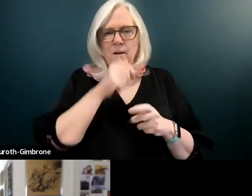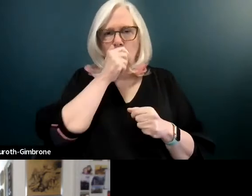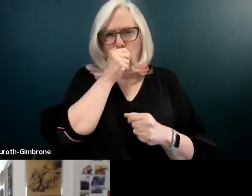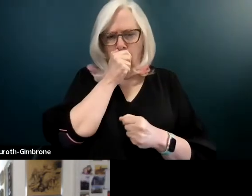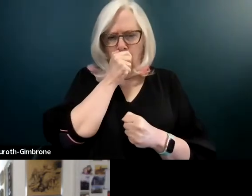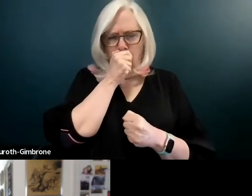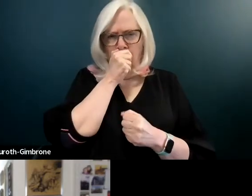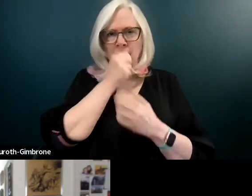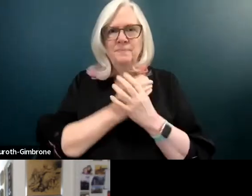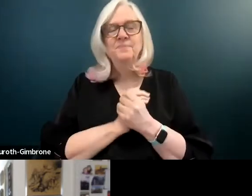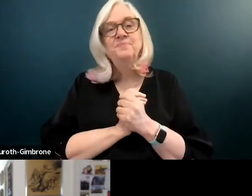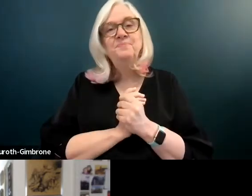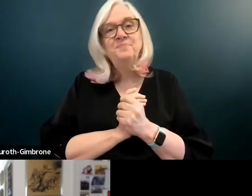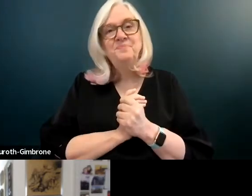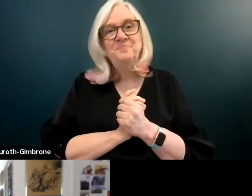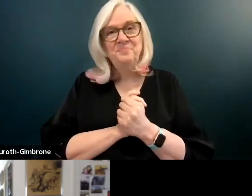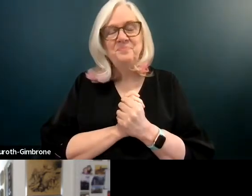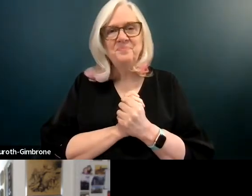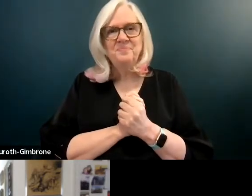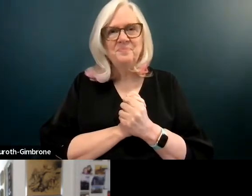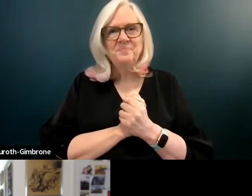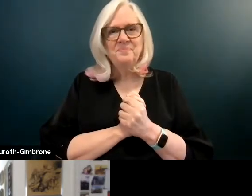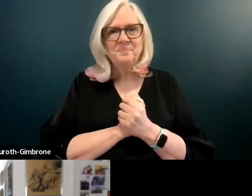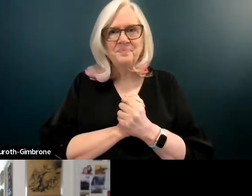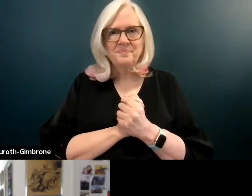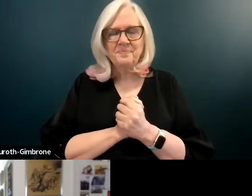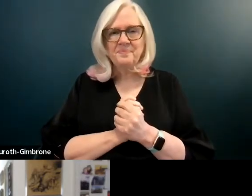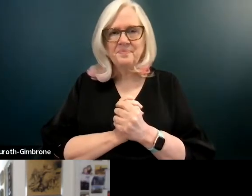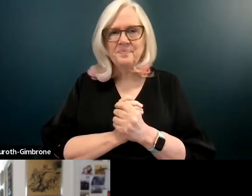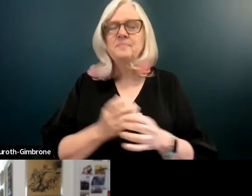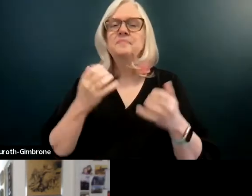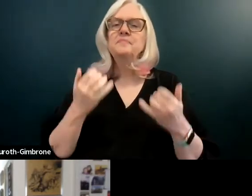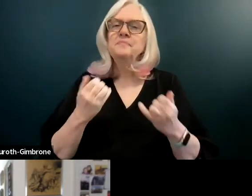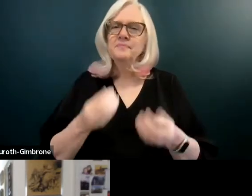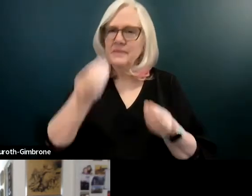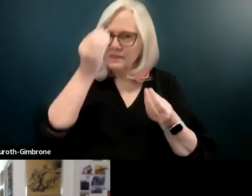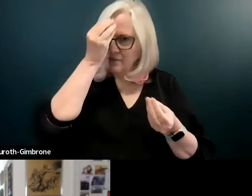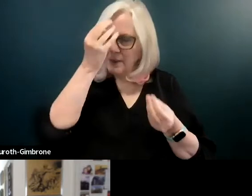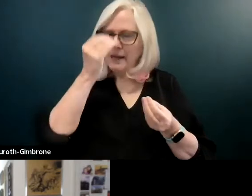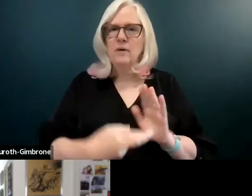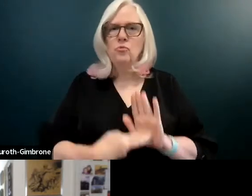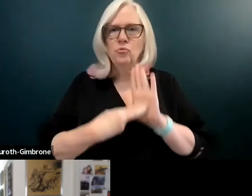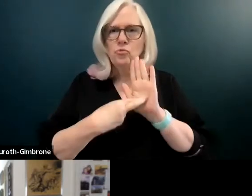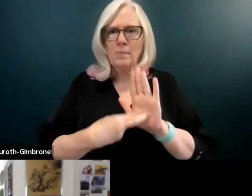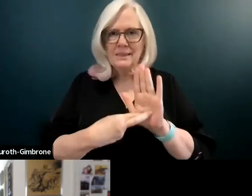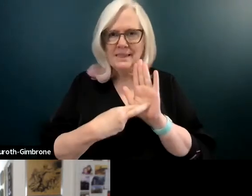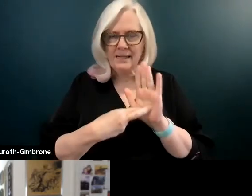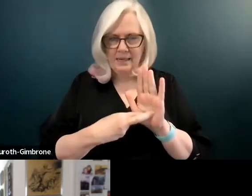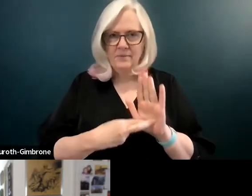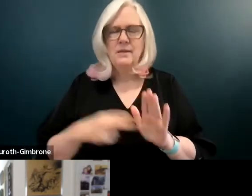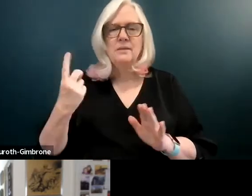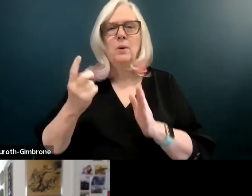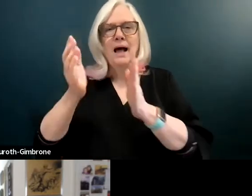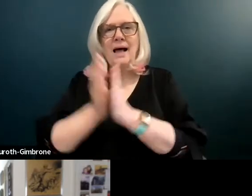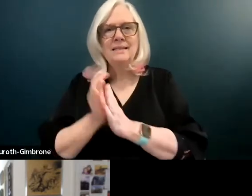And talking about material that are representative, someone asked if having a book